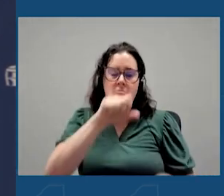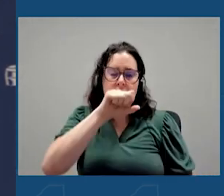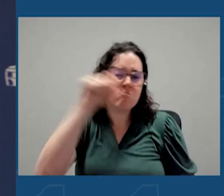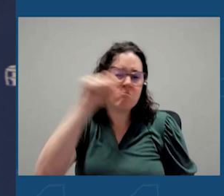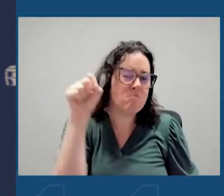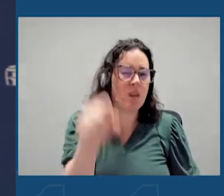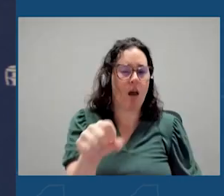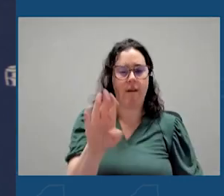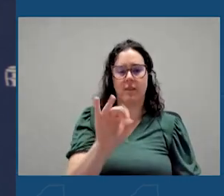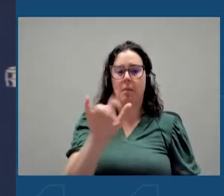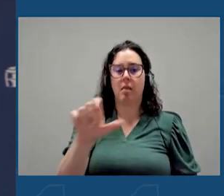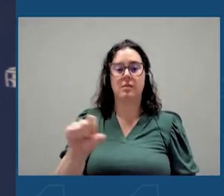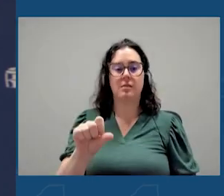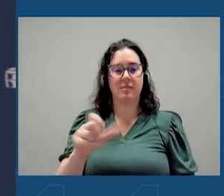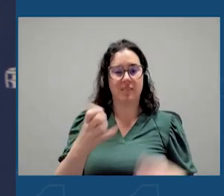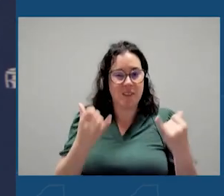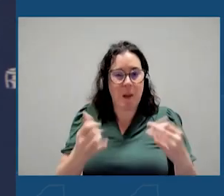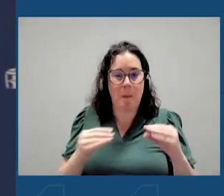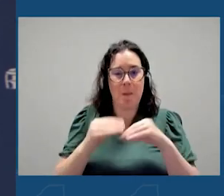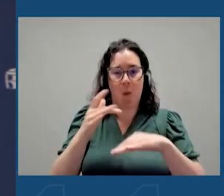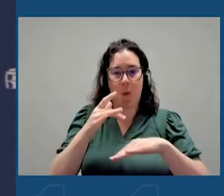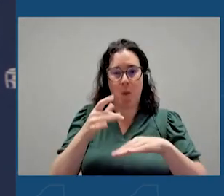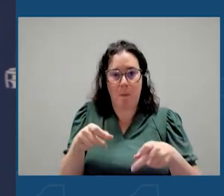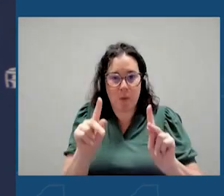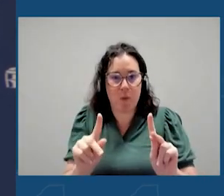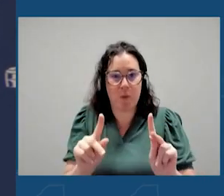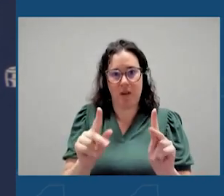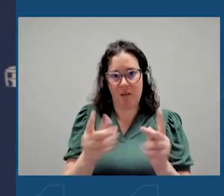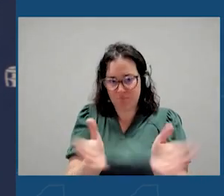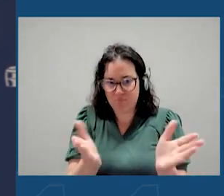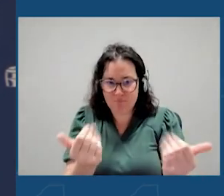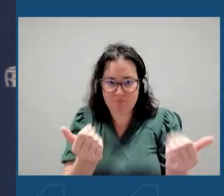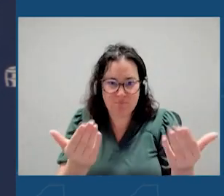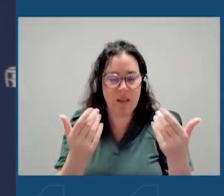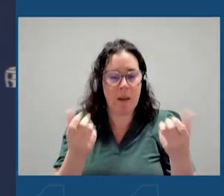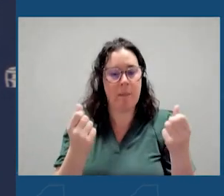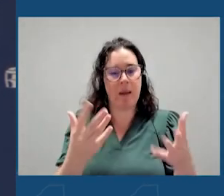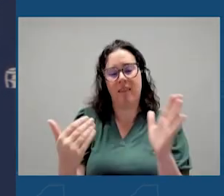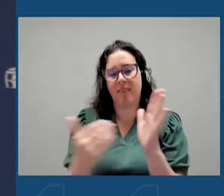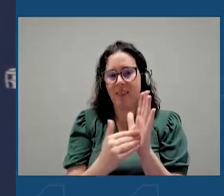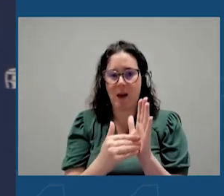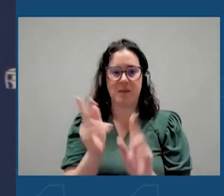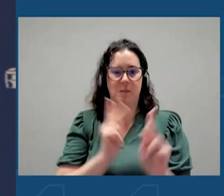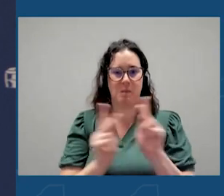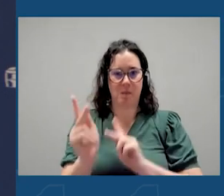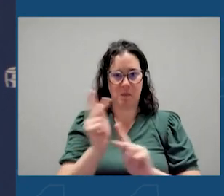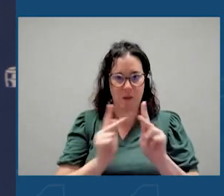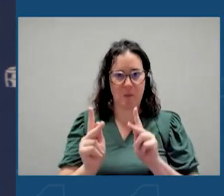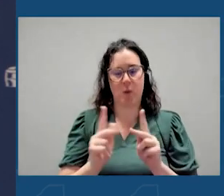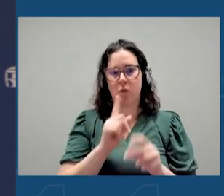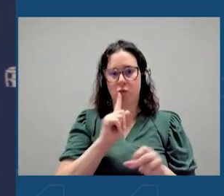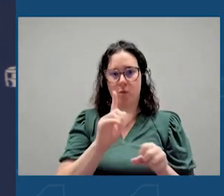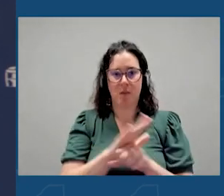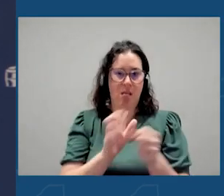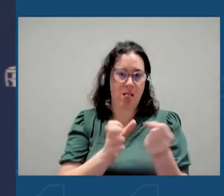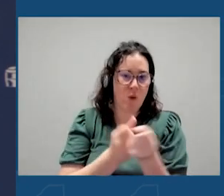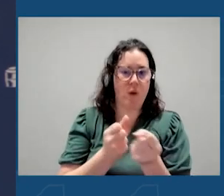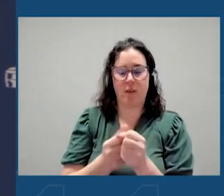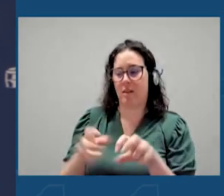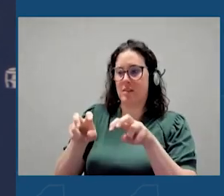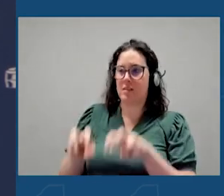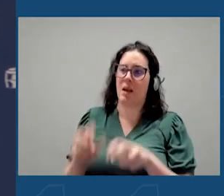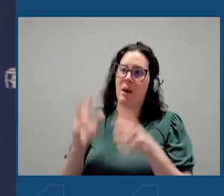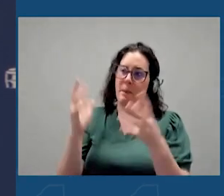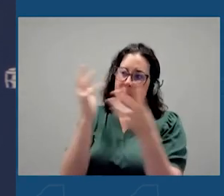doors are open to thousands of people, especially our loyal fan base, to be able to sit in a gorgeous stadium that is worthy of the